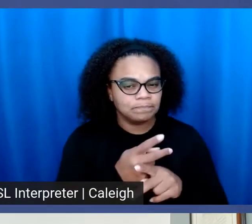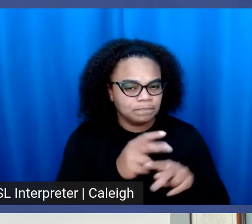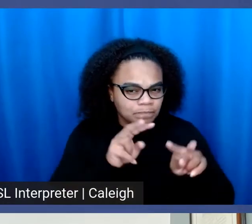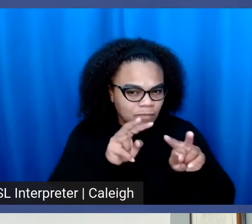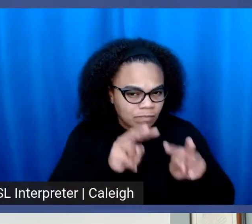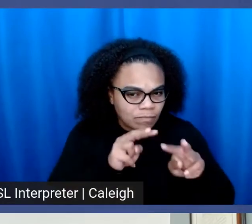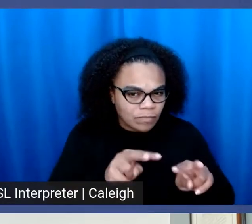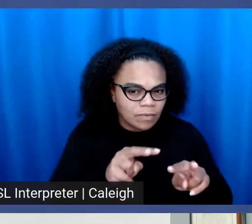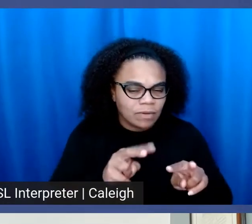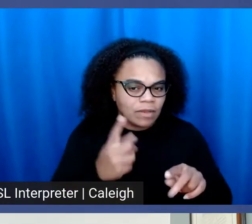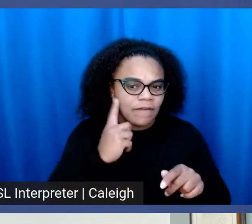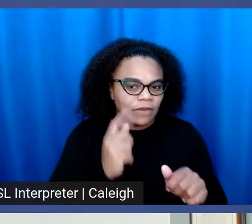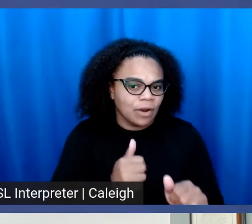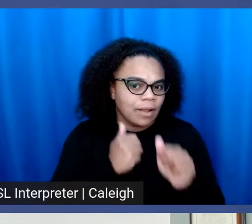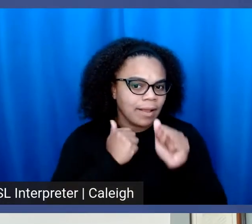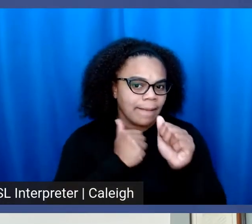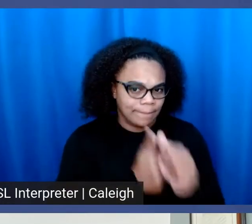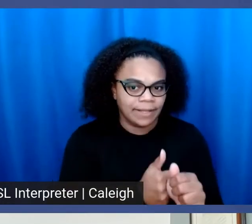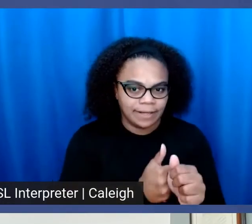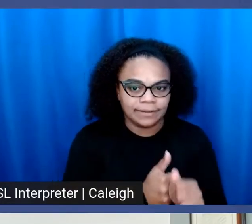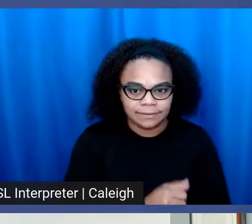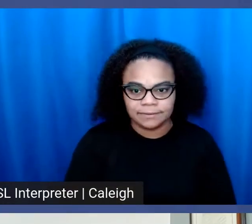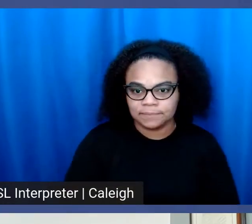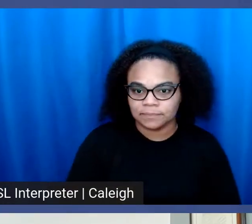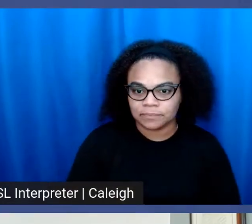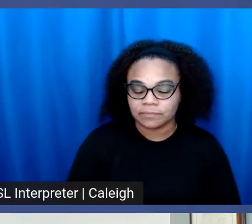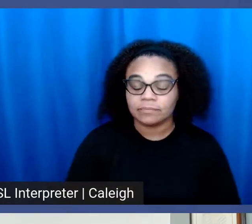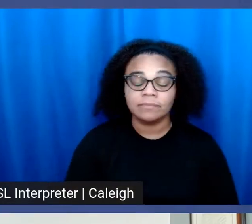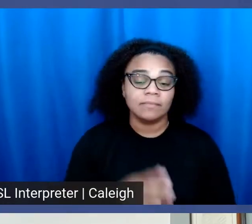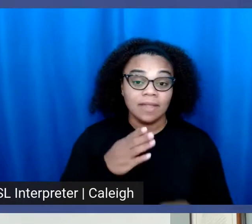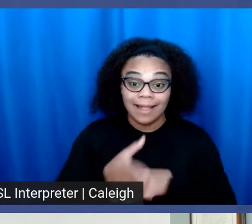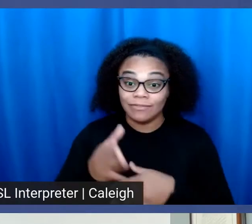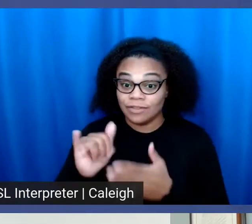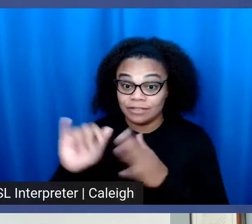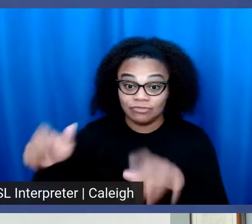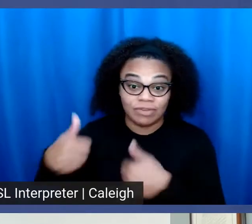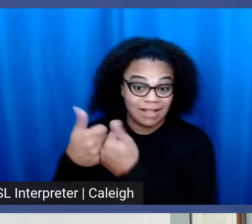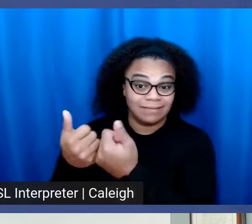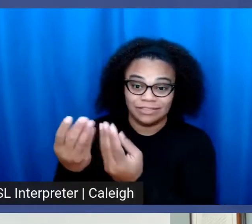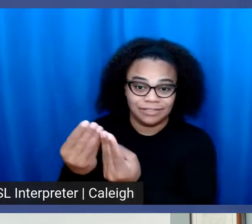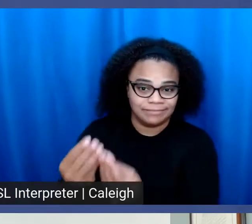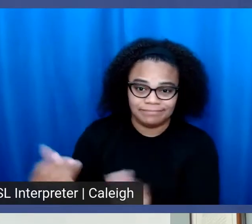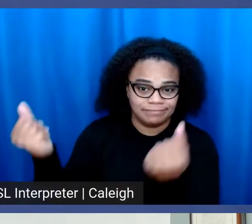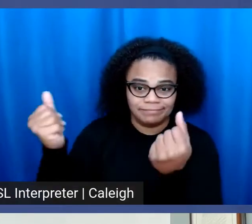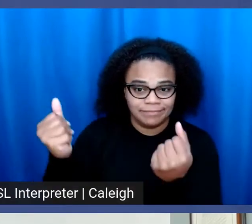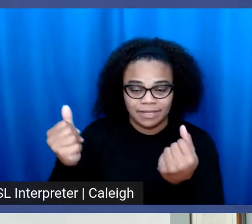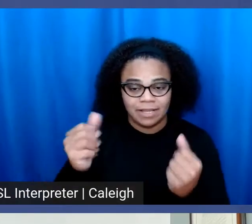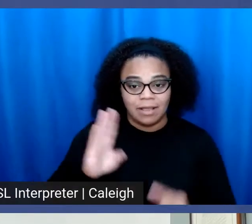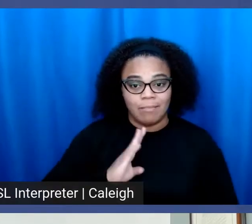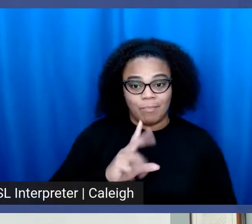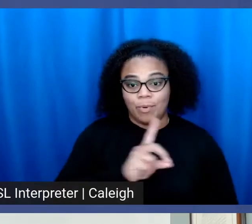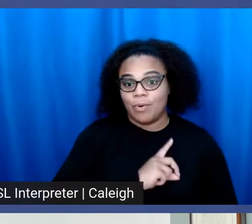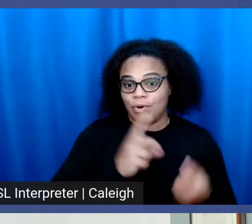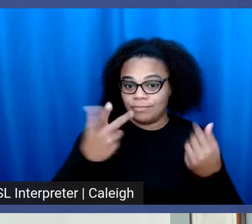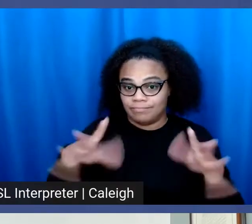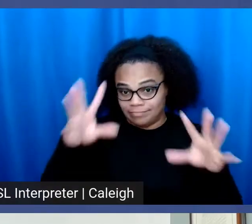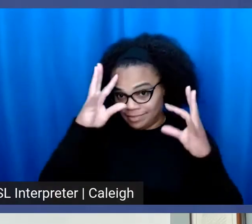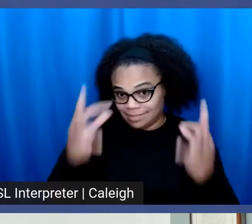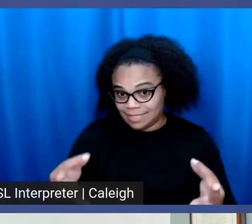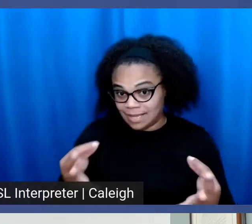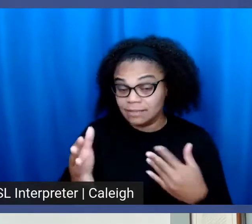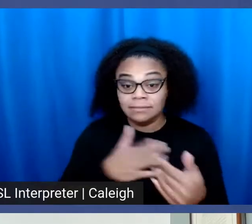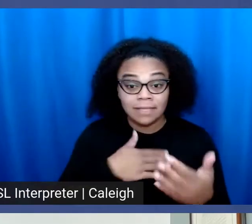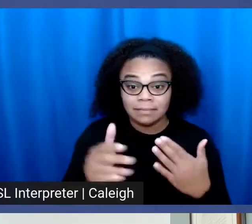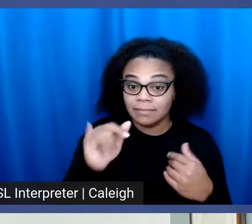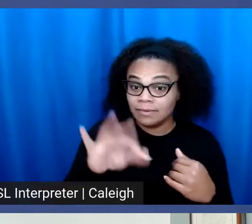compliance. Even after the challenge has been adjudicated and the board has decided, regardless of the outcome, whether the outcome was positive